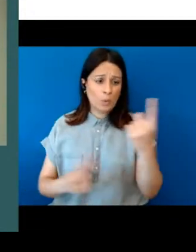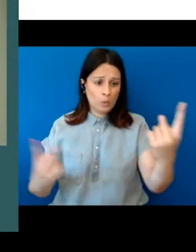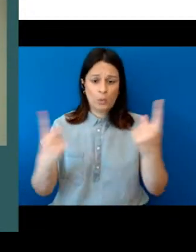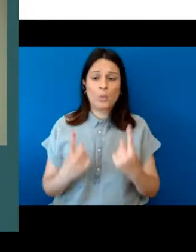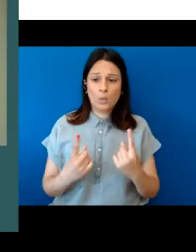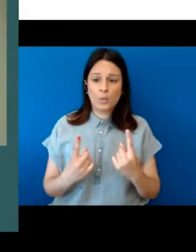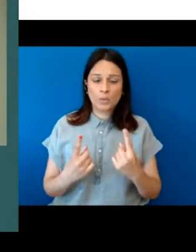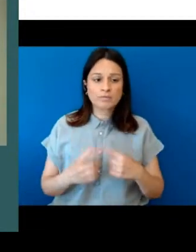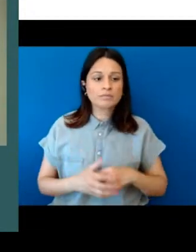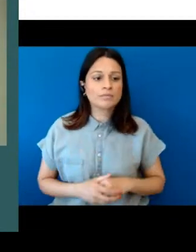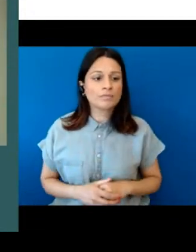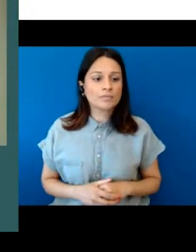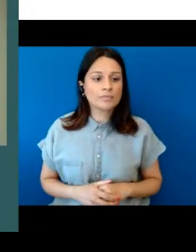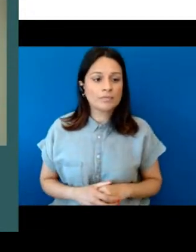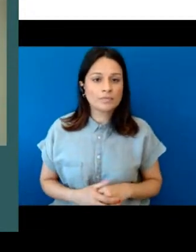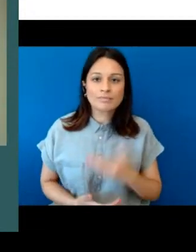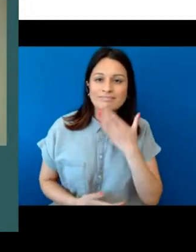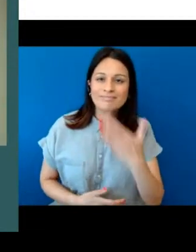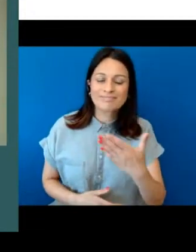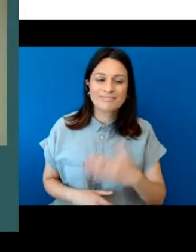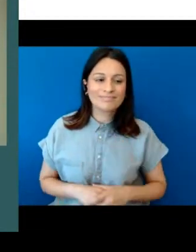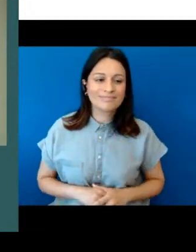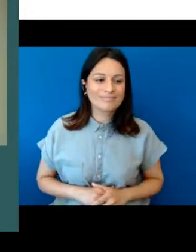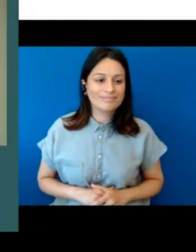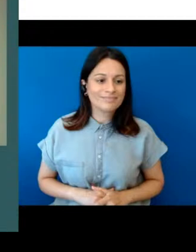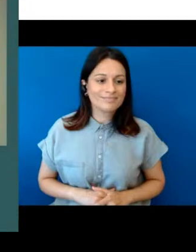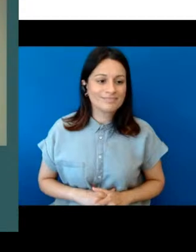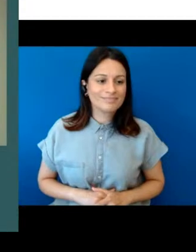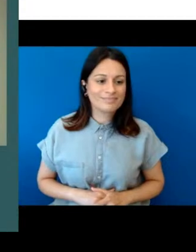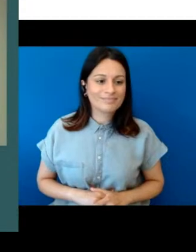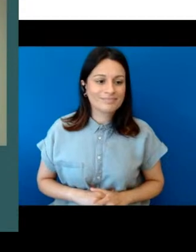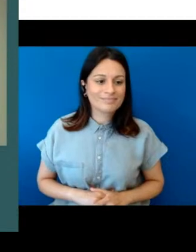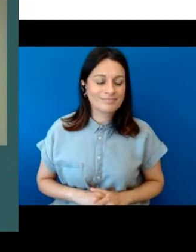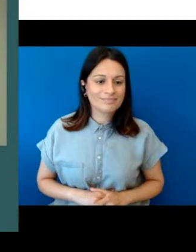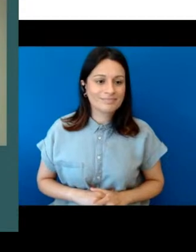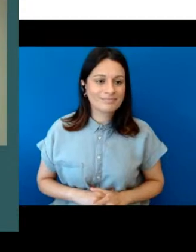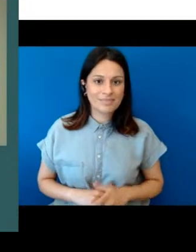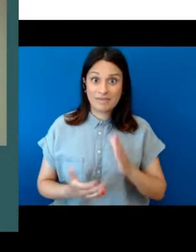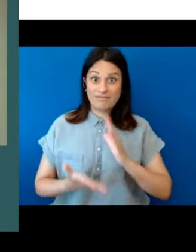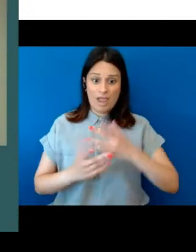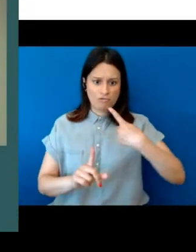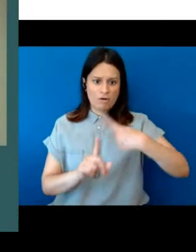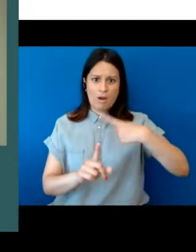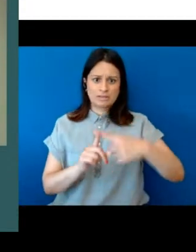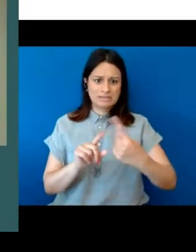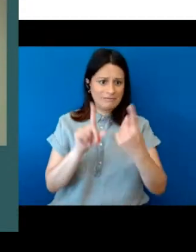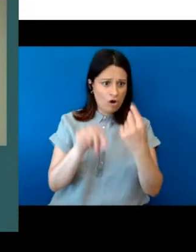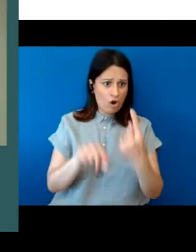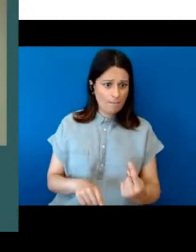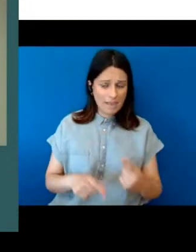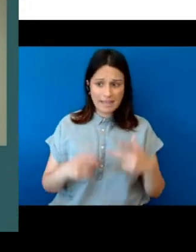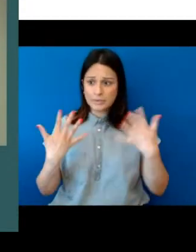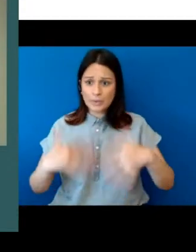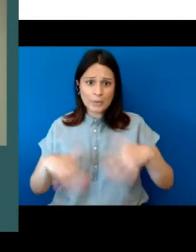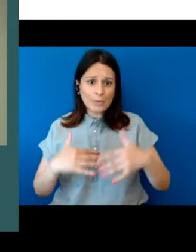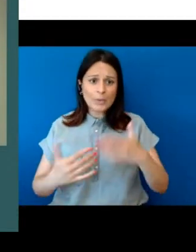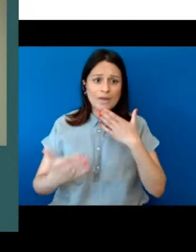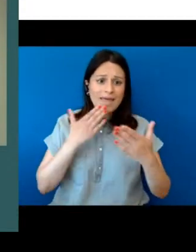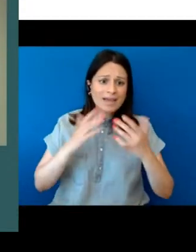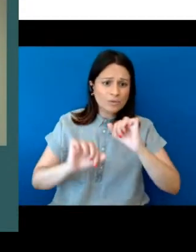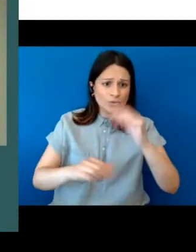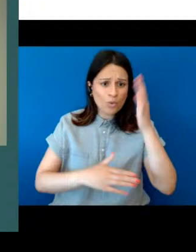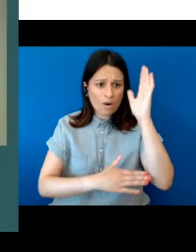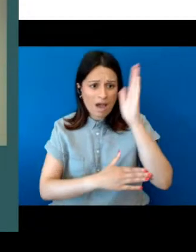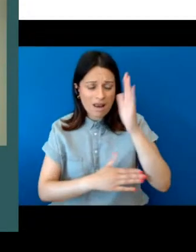Thank you. Well, there's a lot of kind of very positive comments there. All thanking you very much for your talk and saying thank you very much for